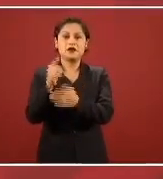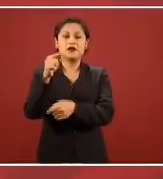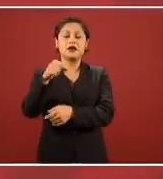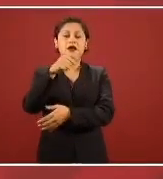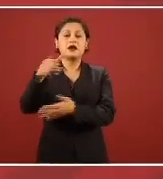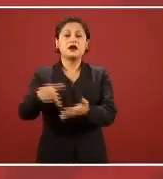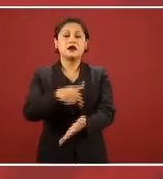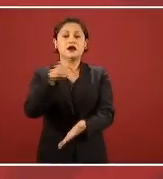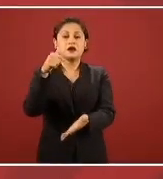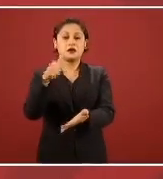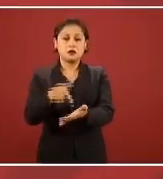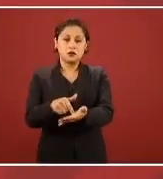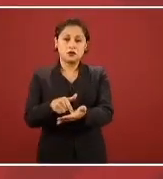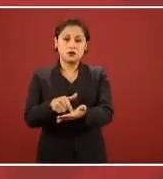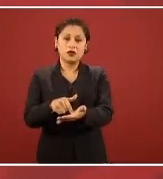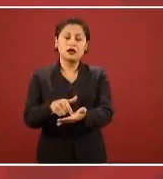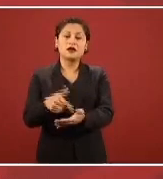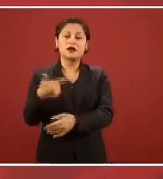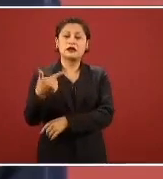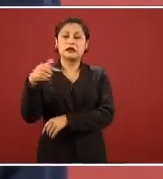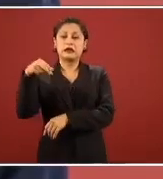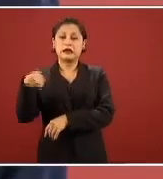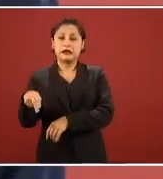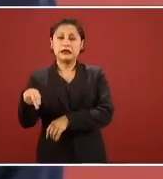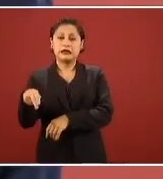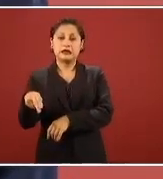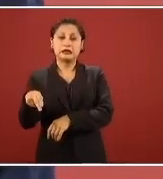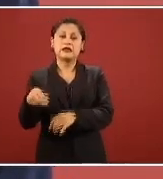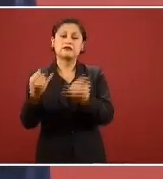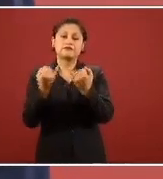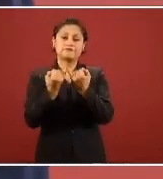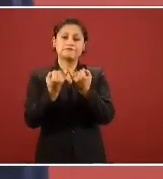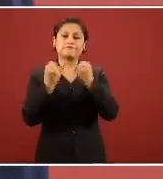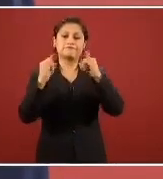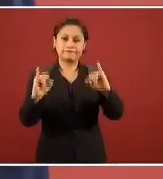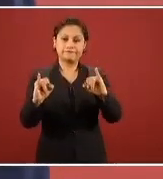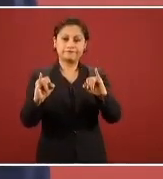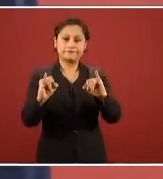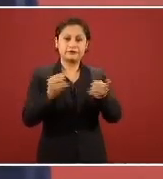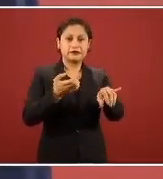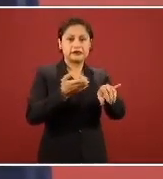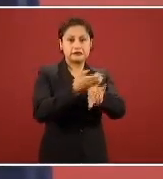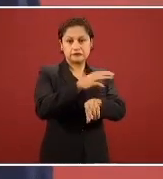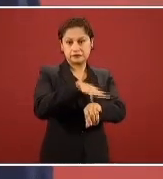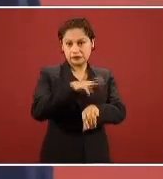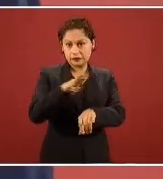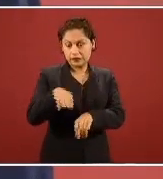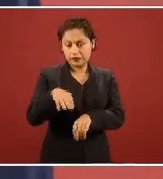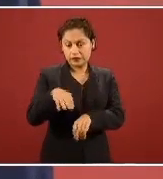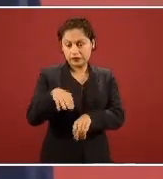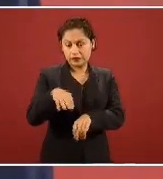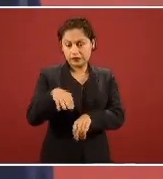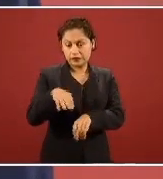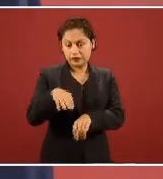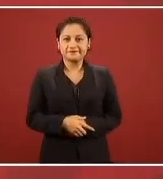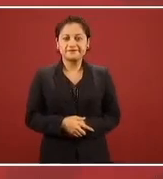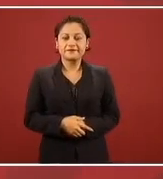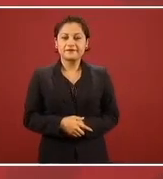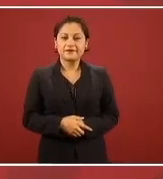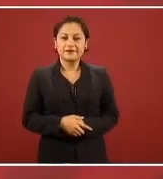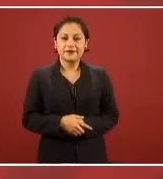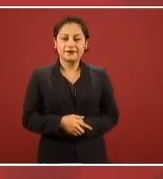Nacional en estos estados. Okay, so I'm going to go back just a tad.